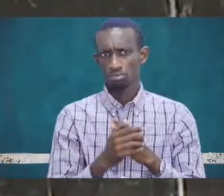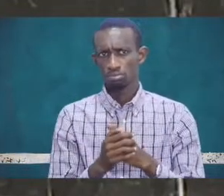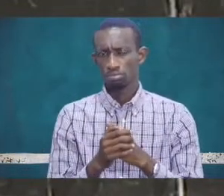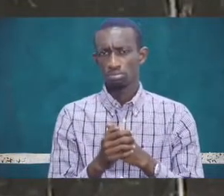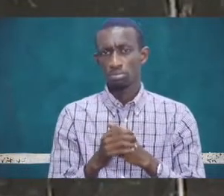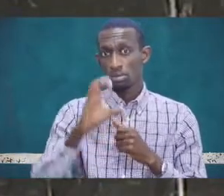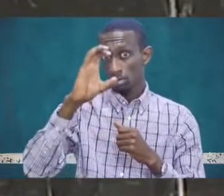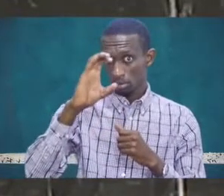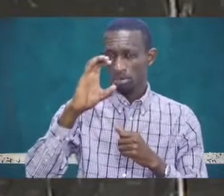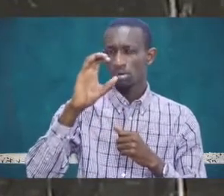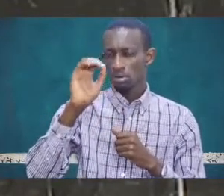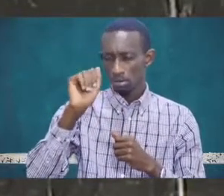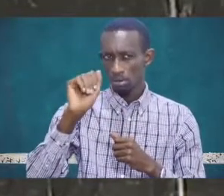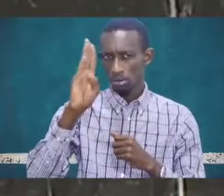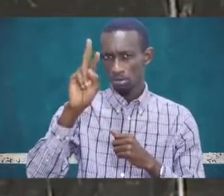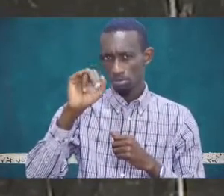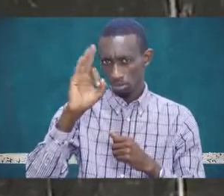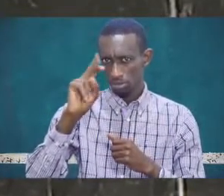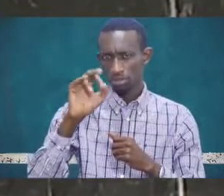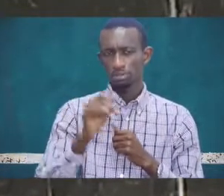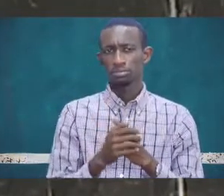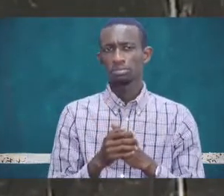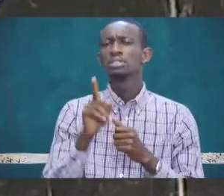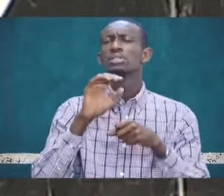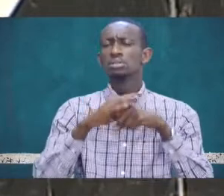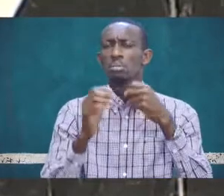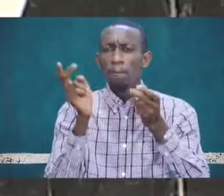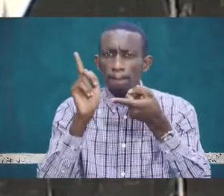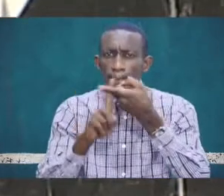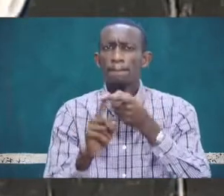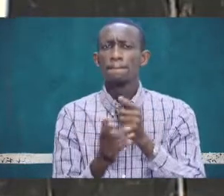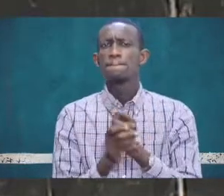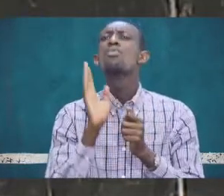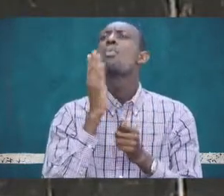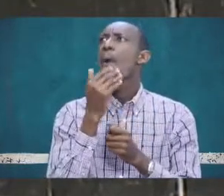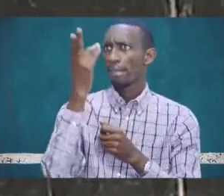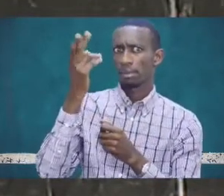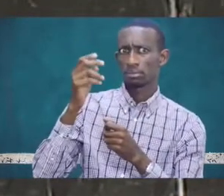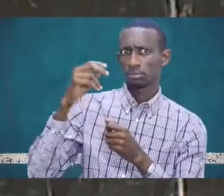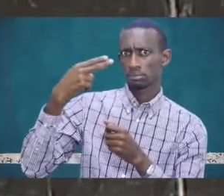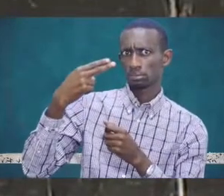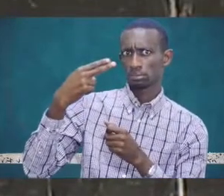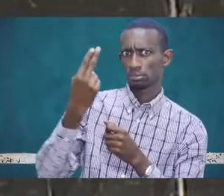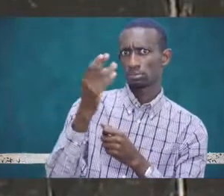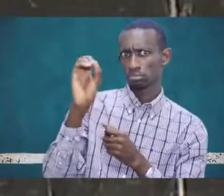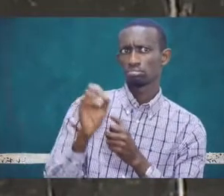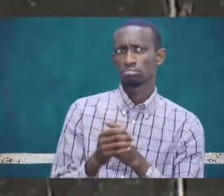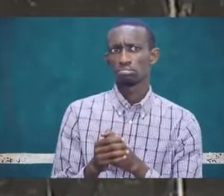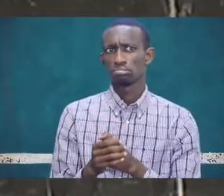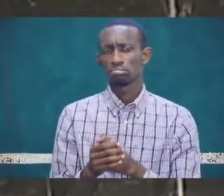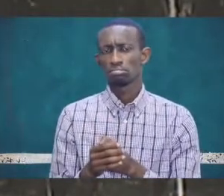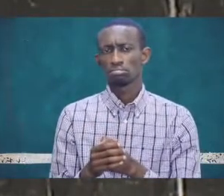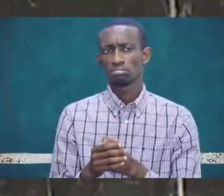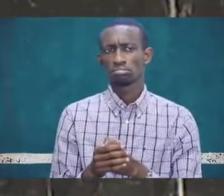carbocation. So this carbocation plus the water molecule, because there is elimination of the water molecule here,